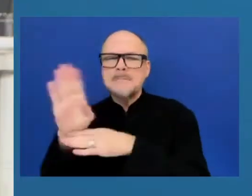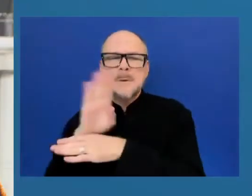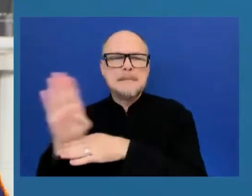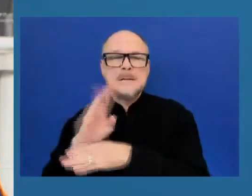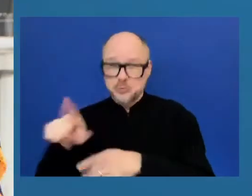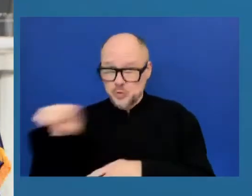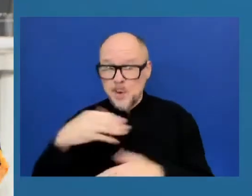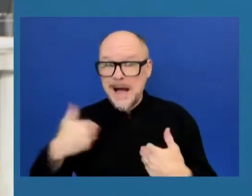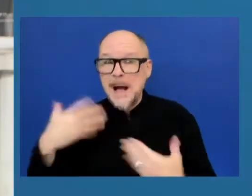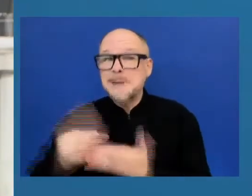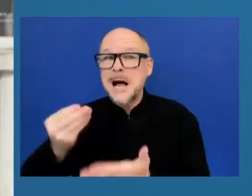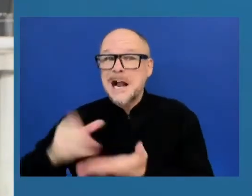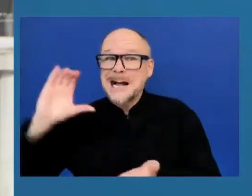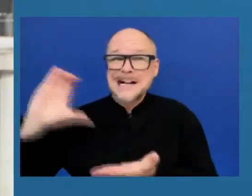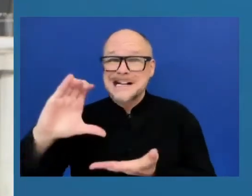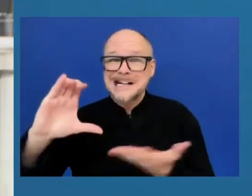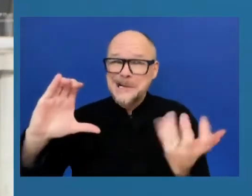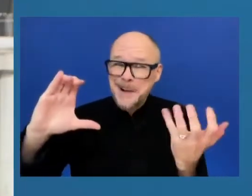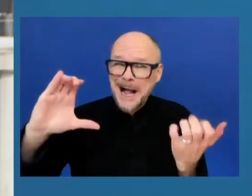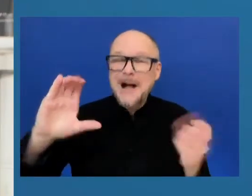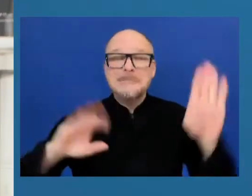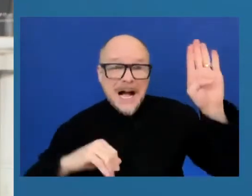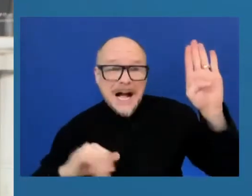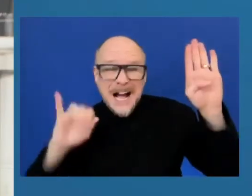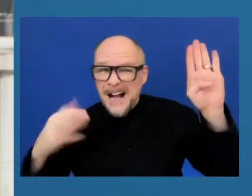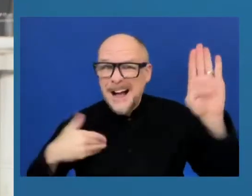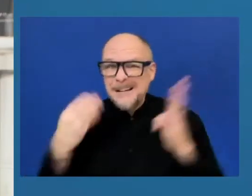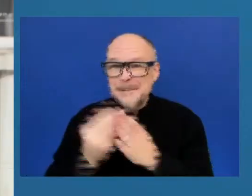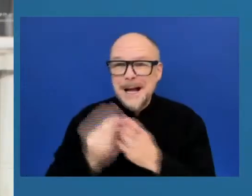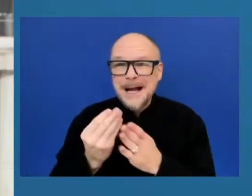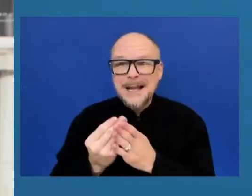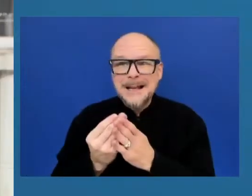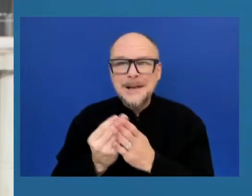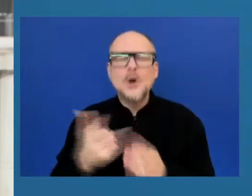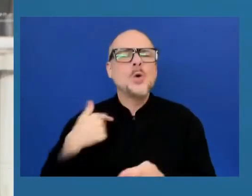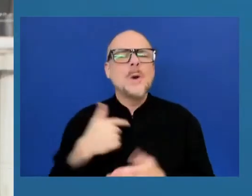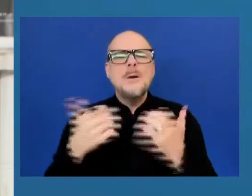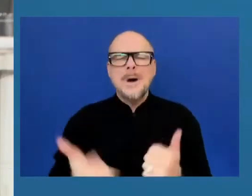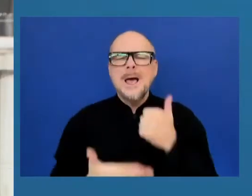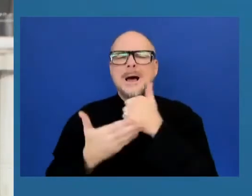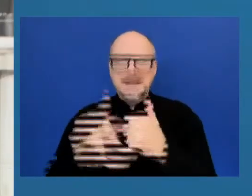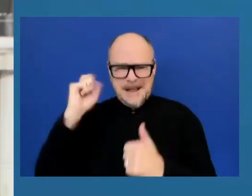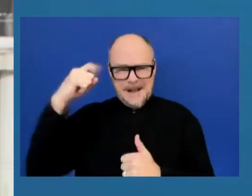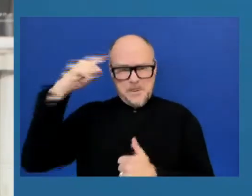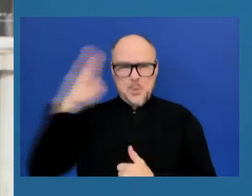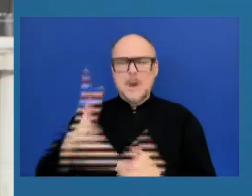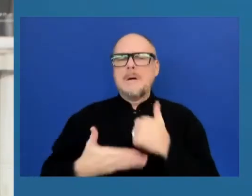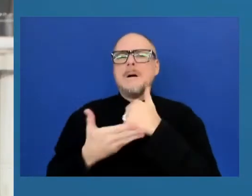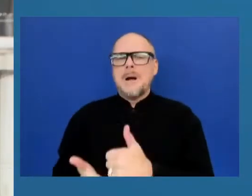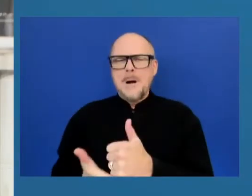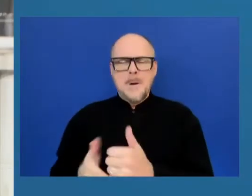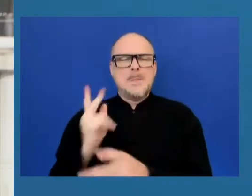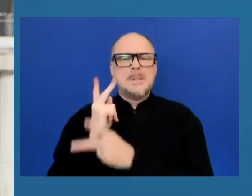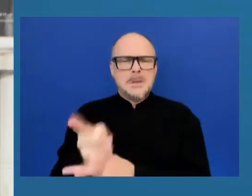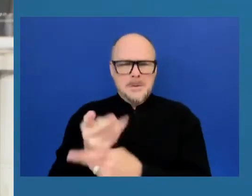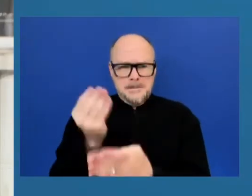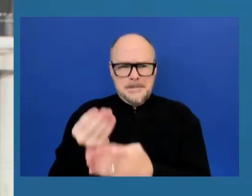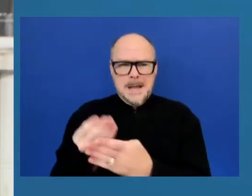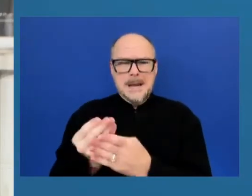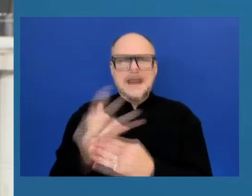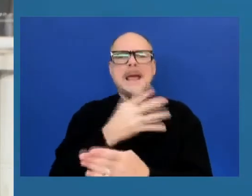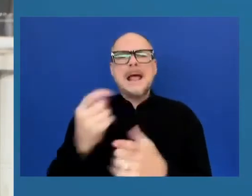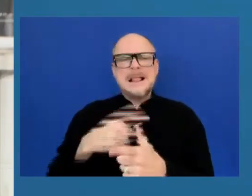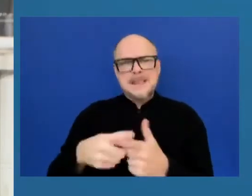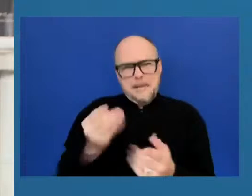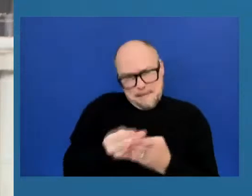out there? All right, raise your hand if you do. We want to help finance the plant and buy the power it generates. So